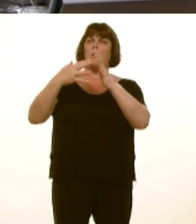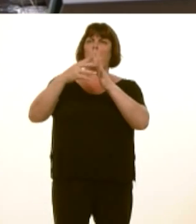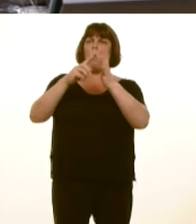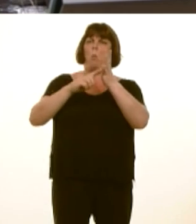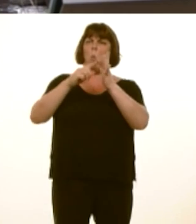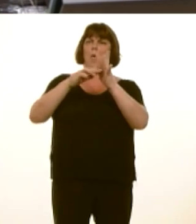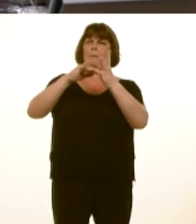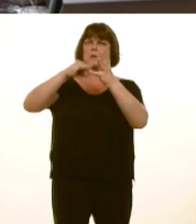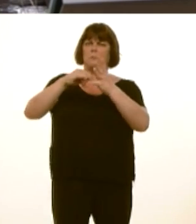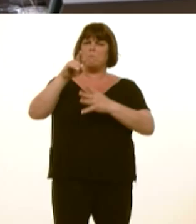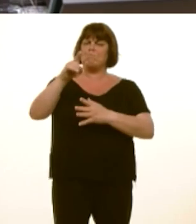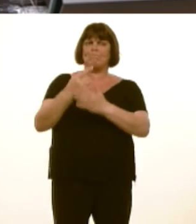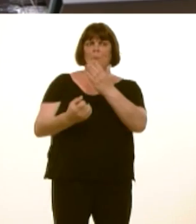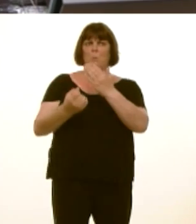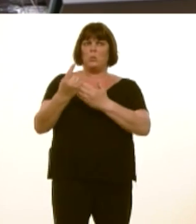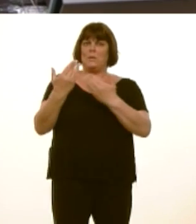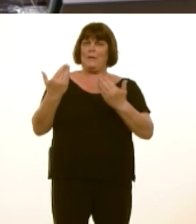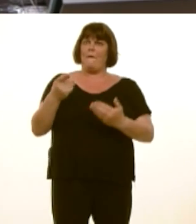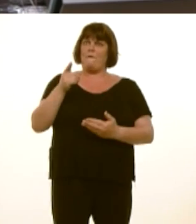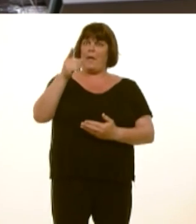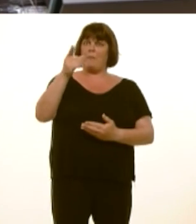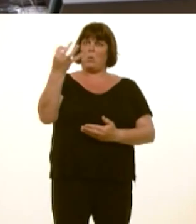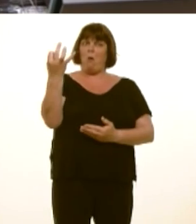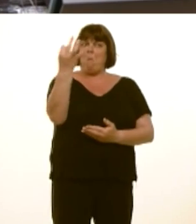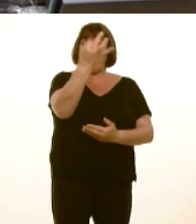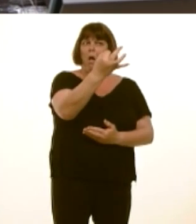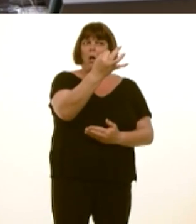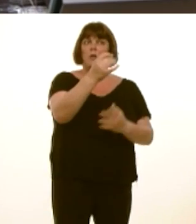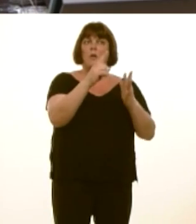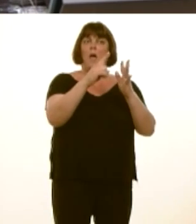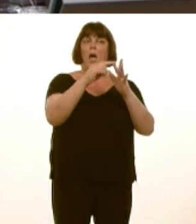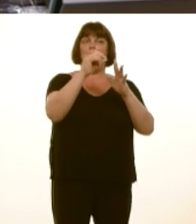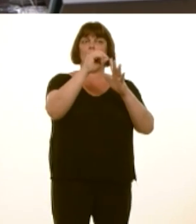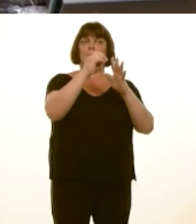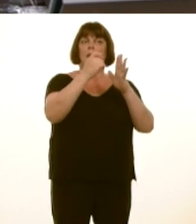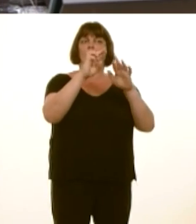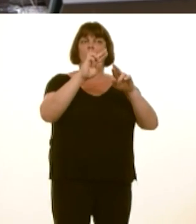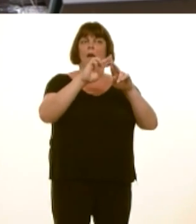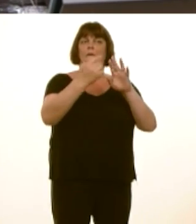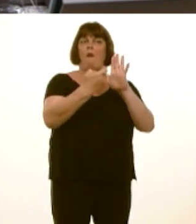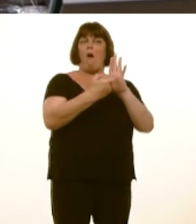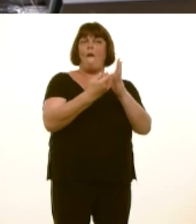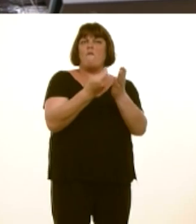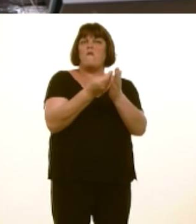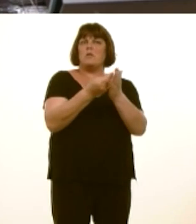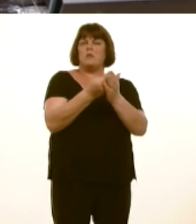cais unwaith eto i system yr IPFA, achos mae wedi dangos bod e'n eithriadol ynglyn â'r